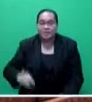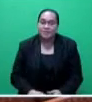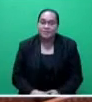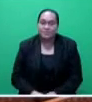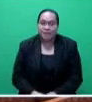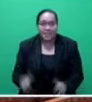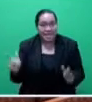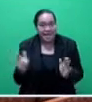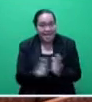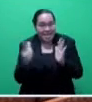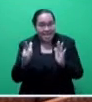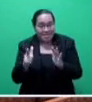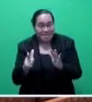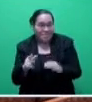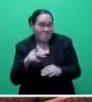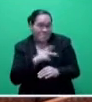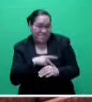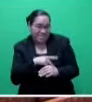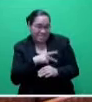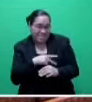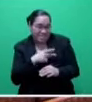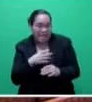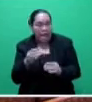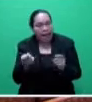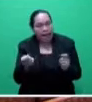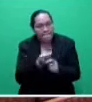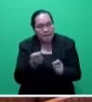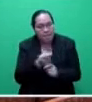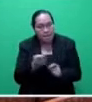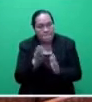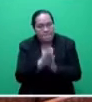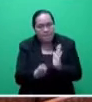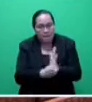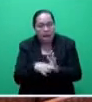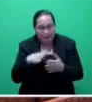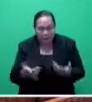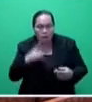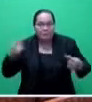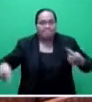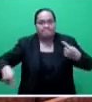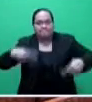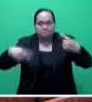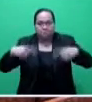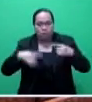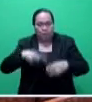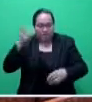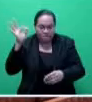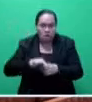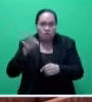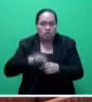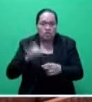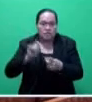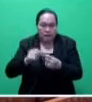the Legal Practitioners Amendment Bill 2020 will now be debated, voted upon, and